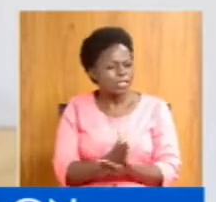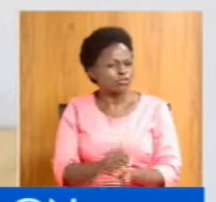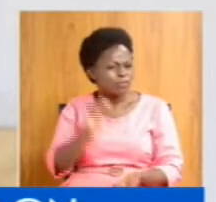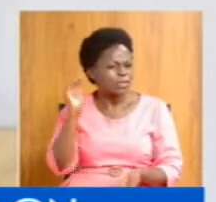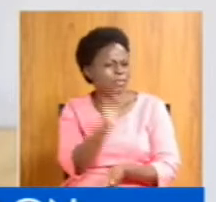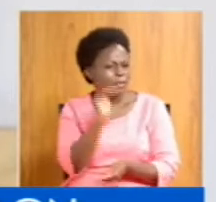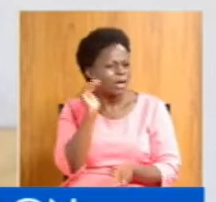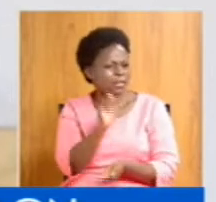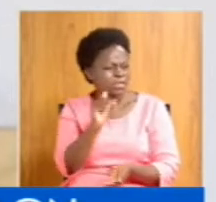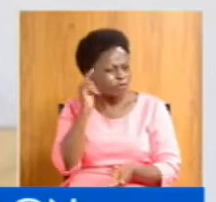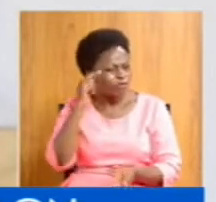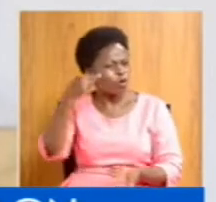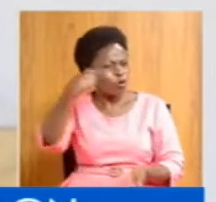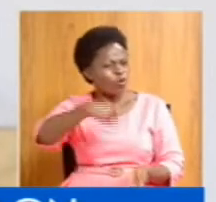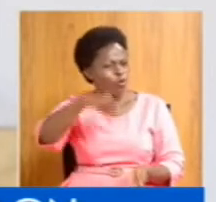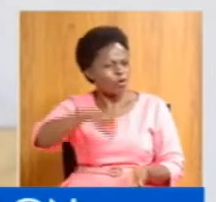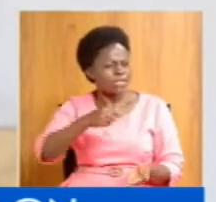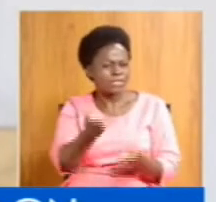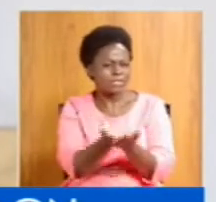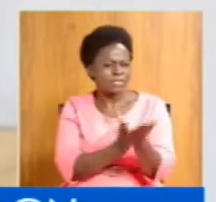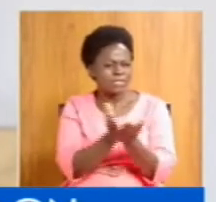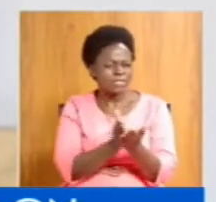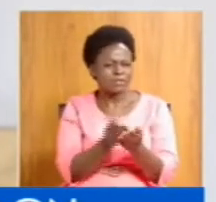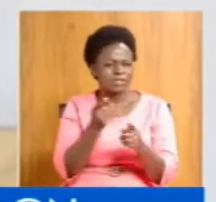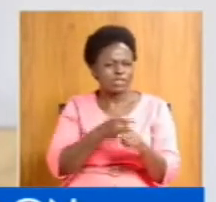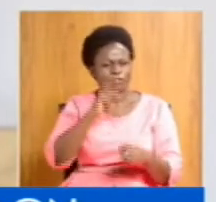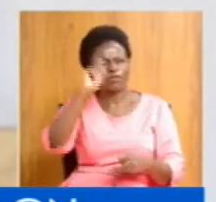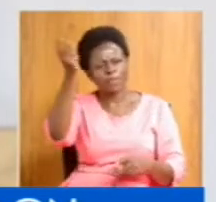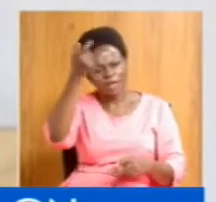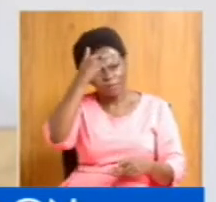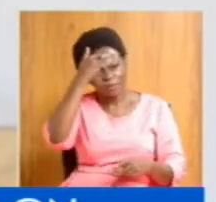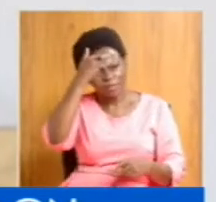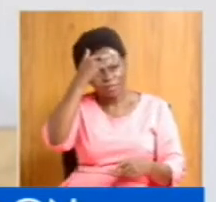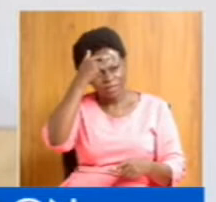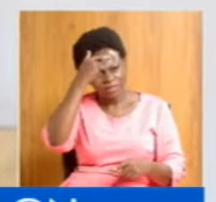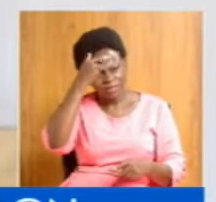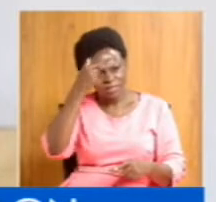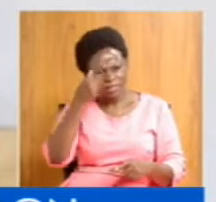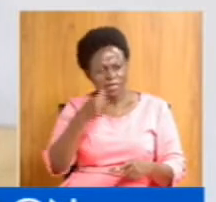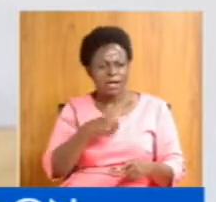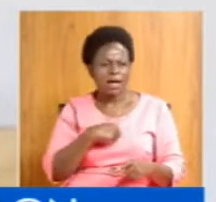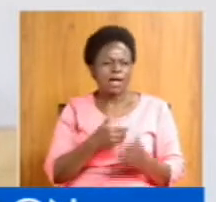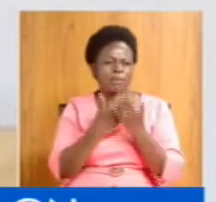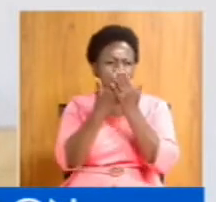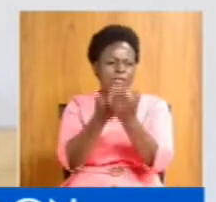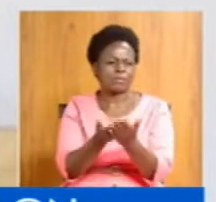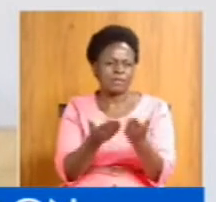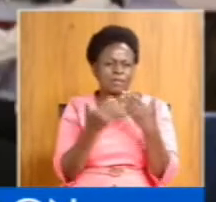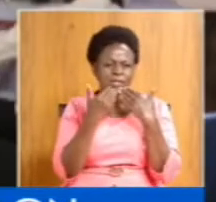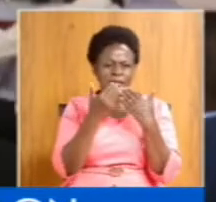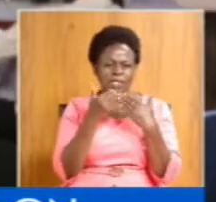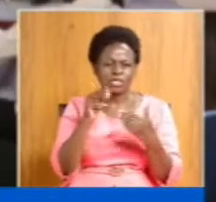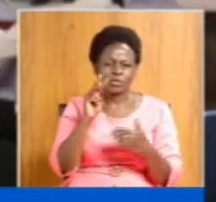demand for quality services from the state. I beg to submit. Thank you so much,